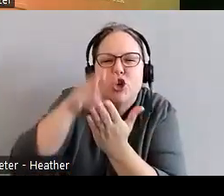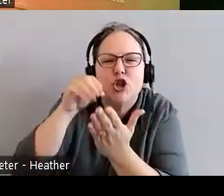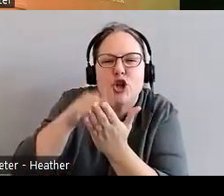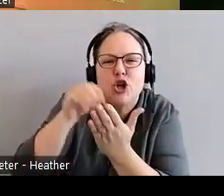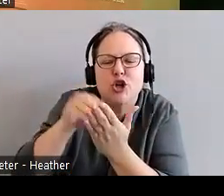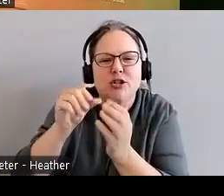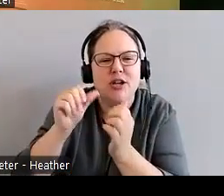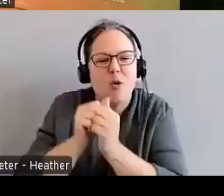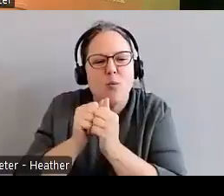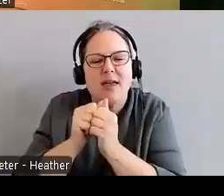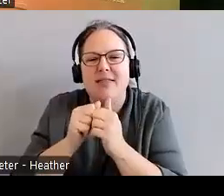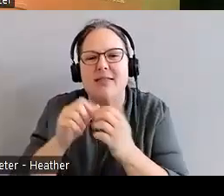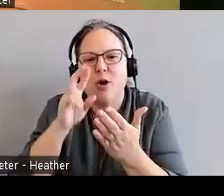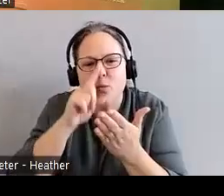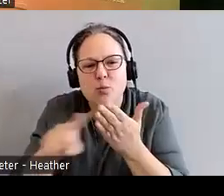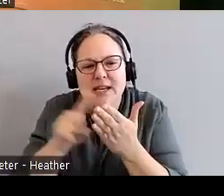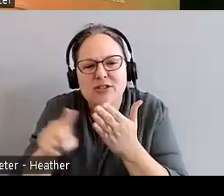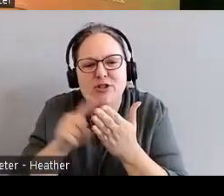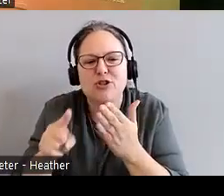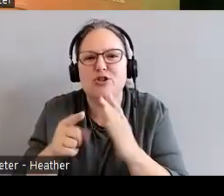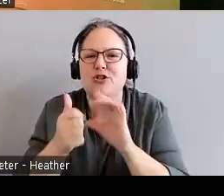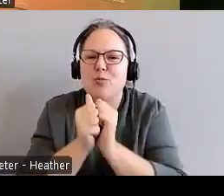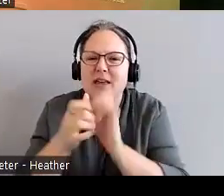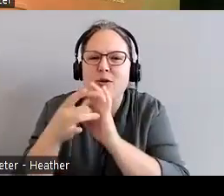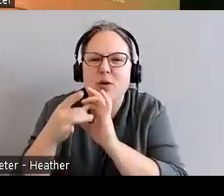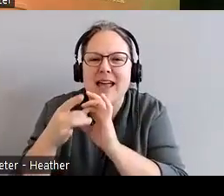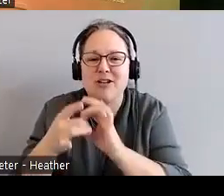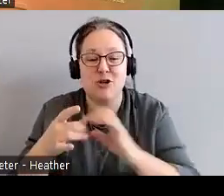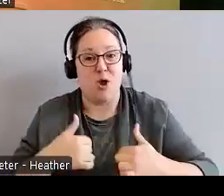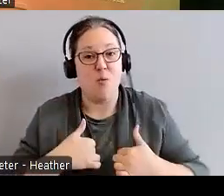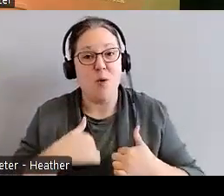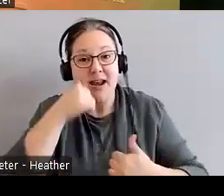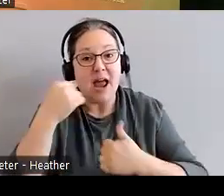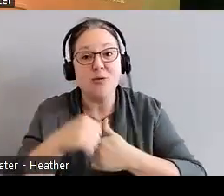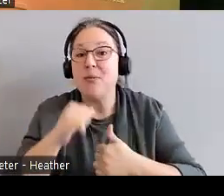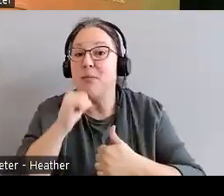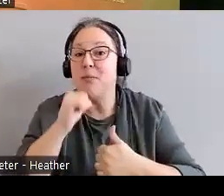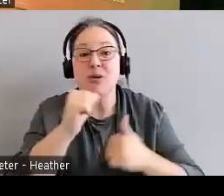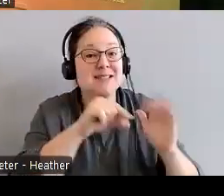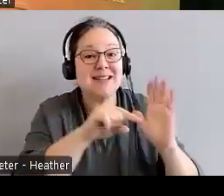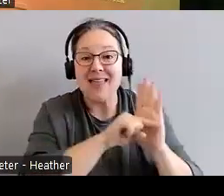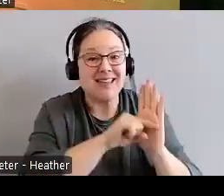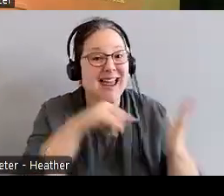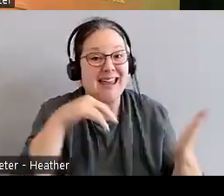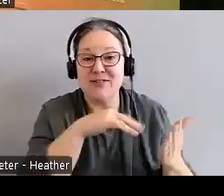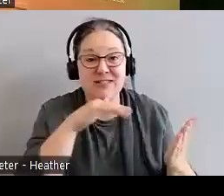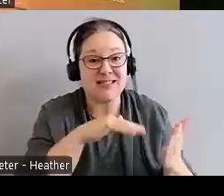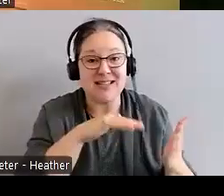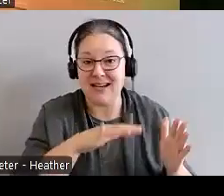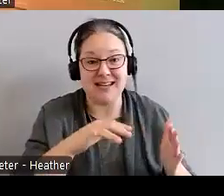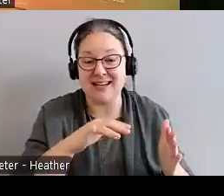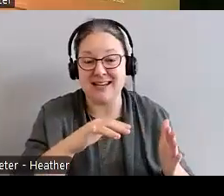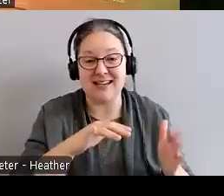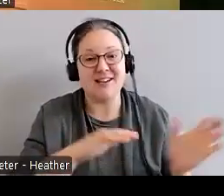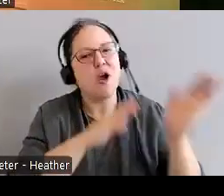in that sense. All these things that I talk about, but what I remember is not about the negative studies, but it's more about the people